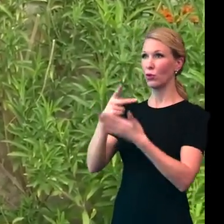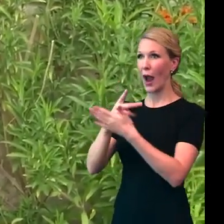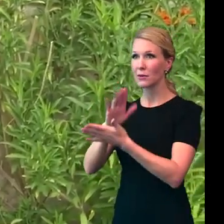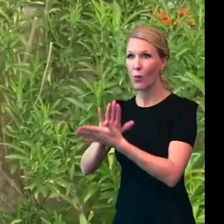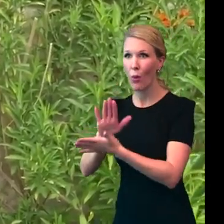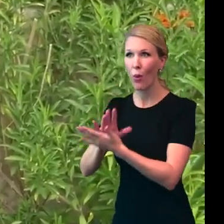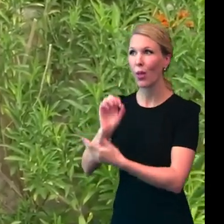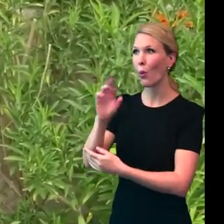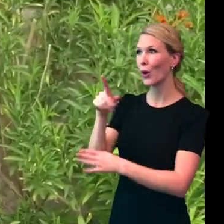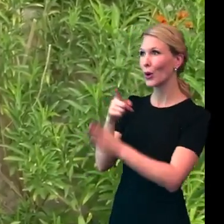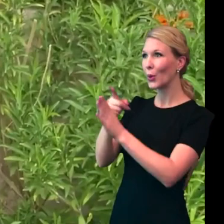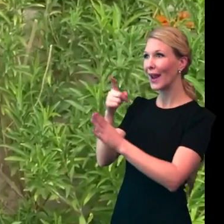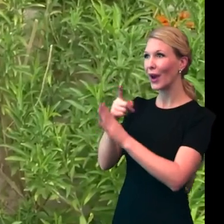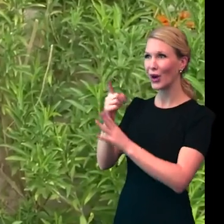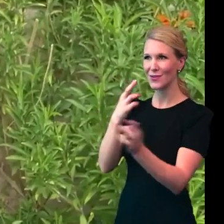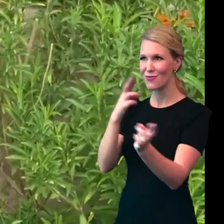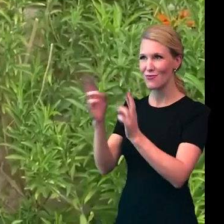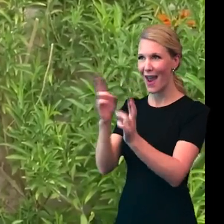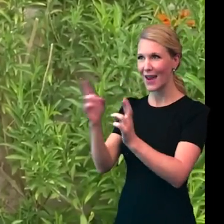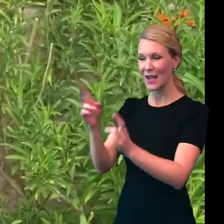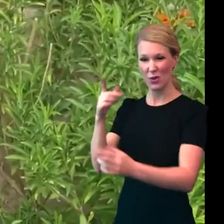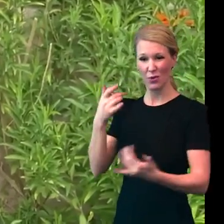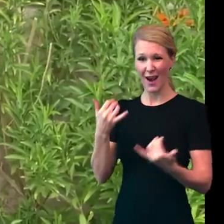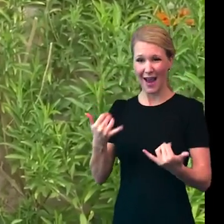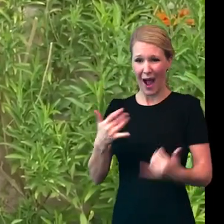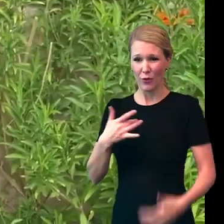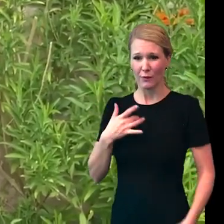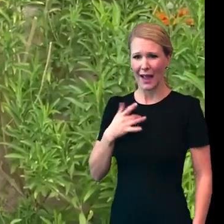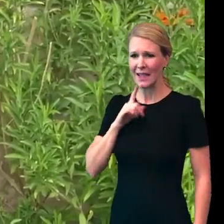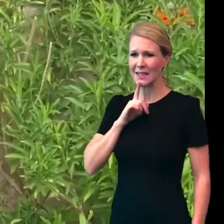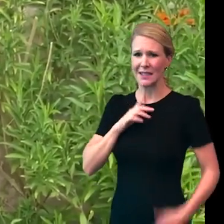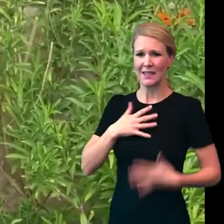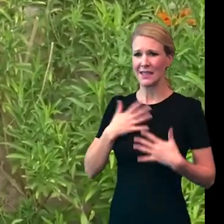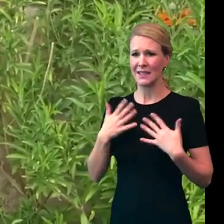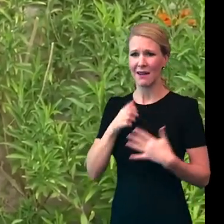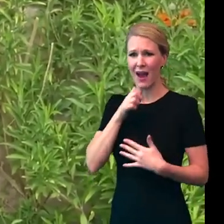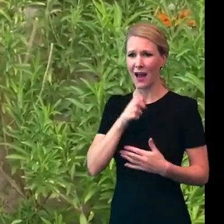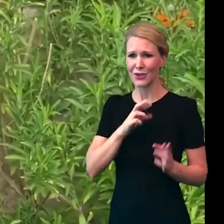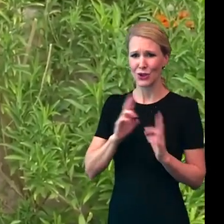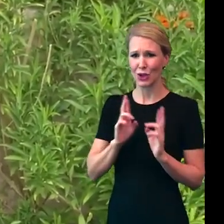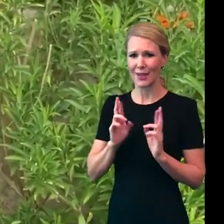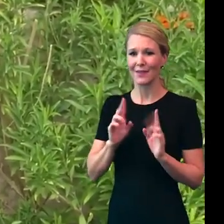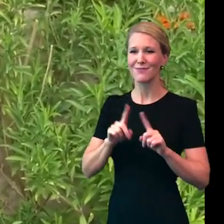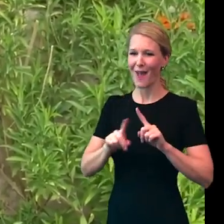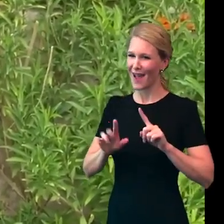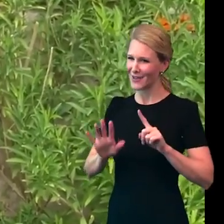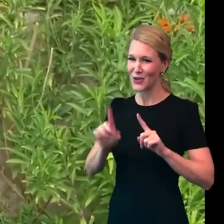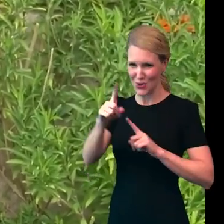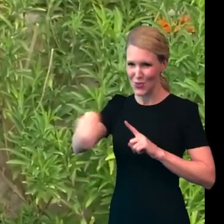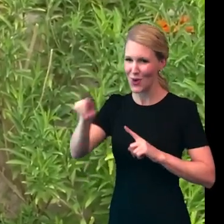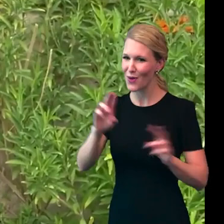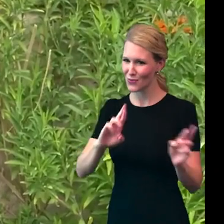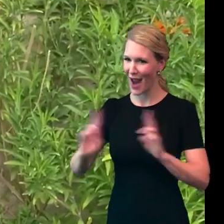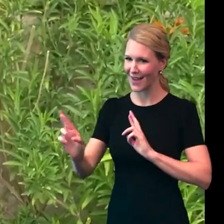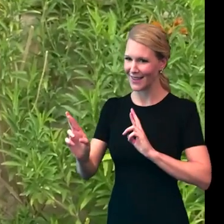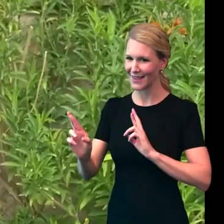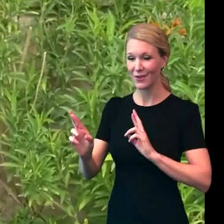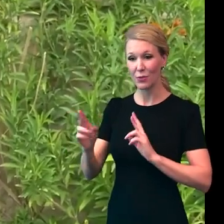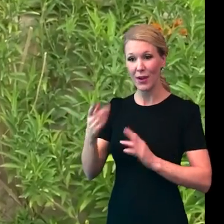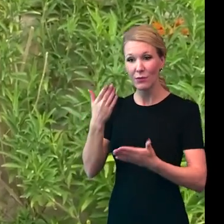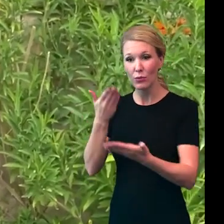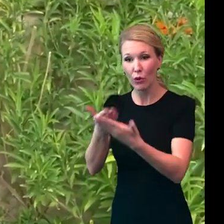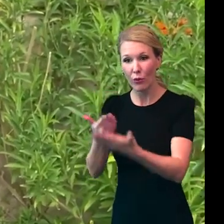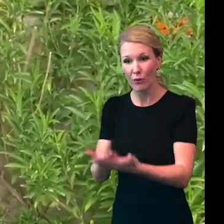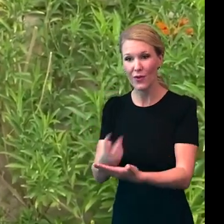awaits. Despite how uncertain many of you may feel, you are ready. If there's anything that this past year has shown us, it's just how resilient each